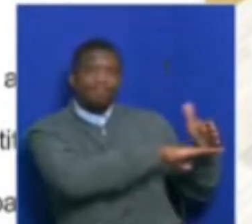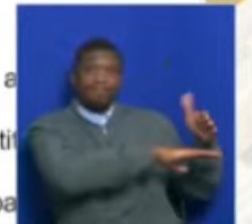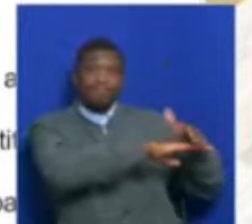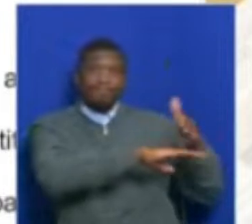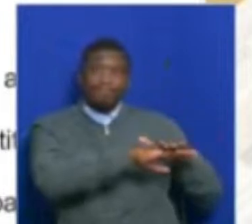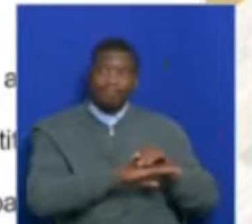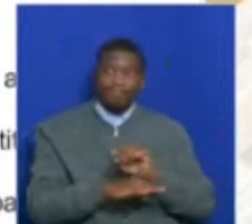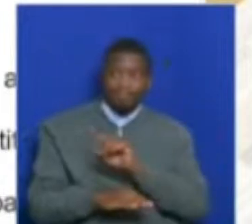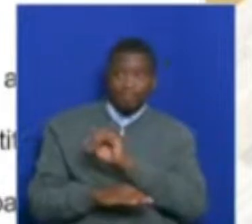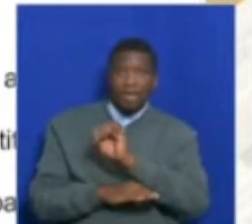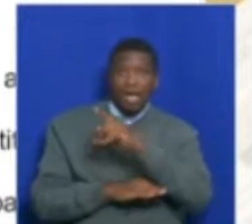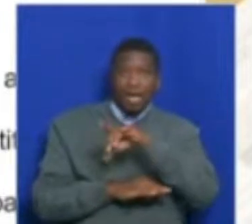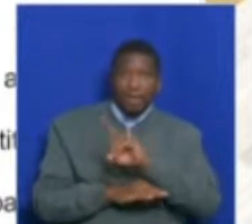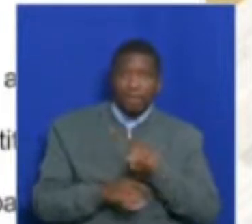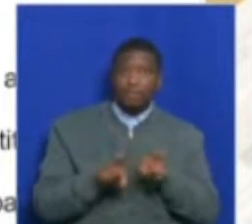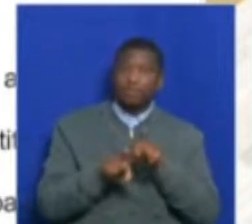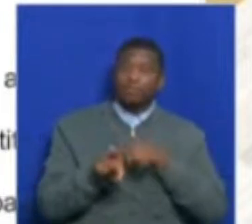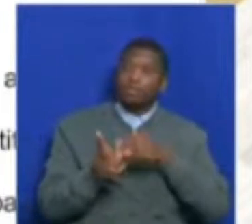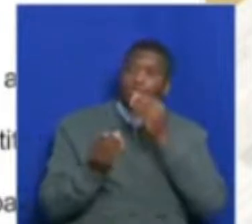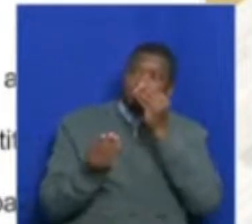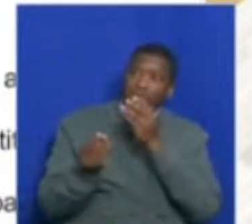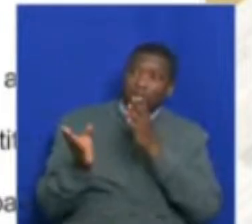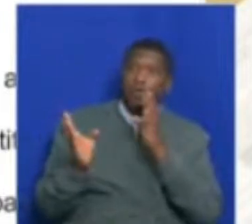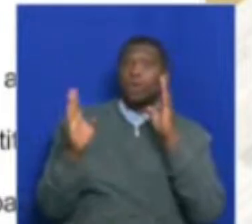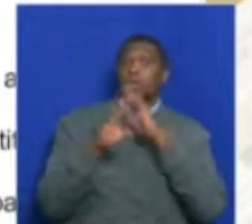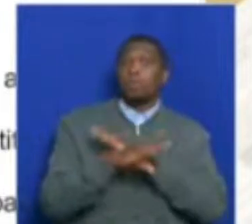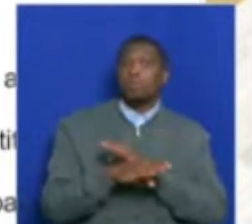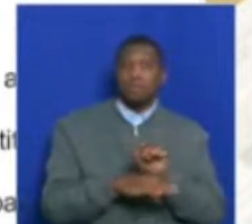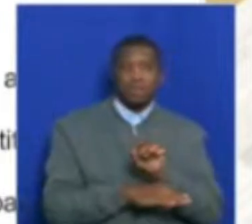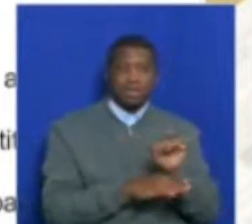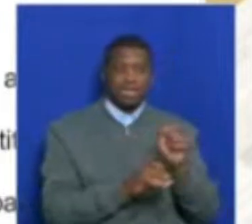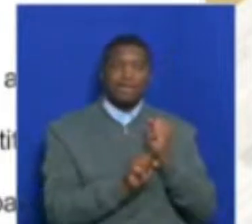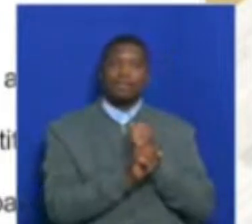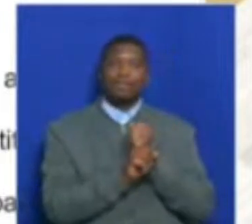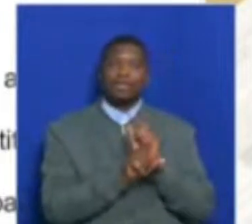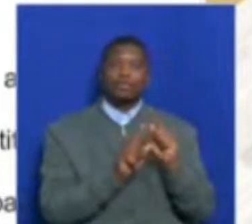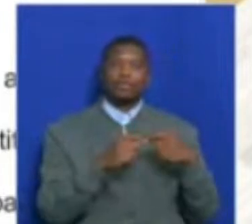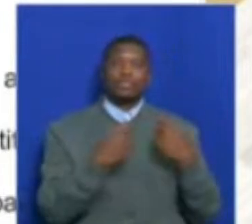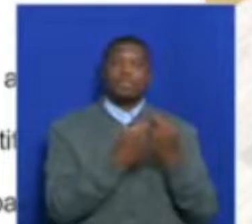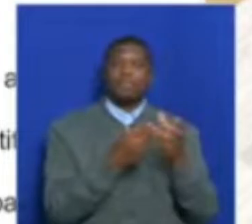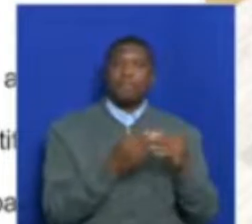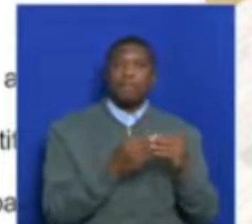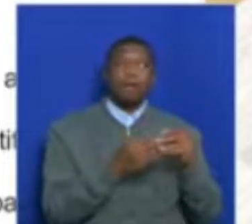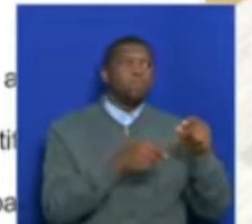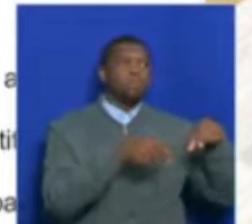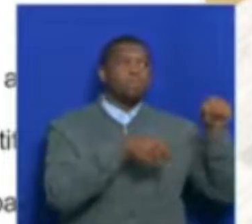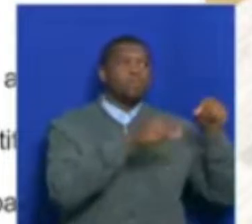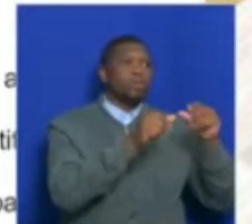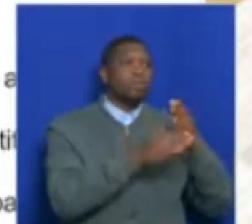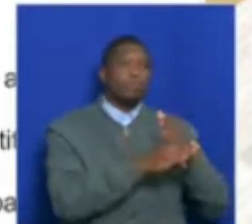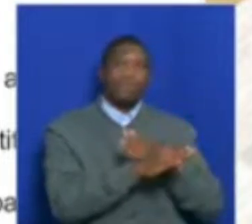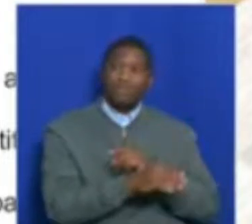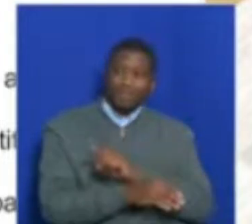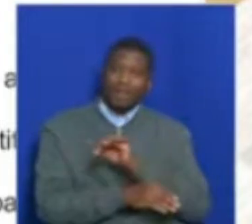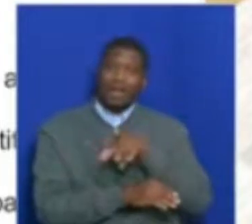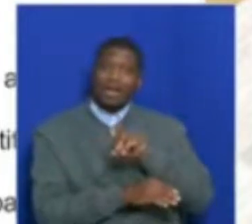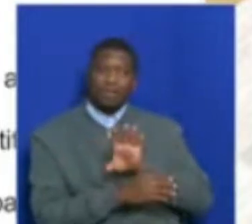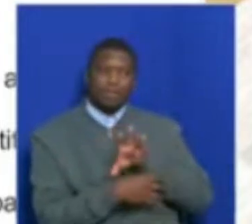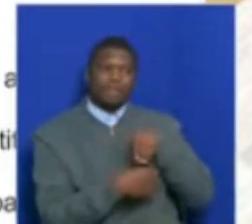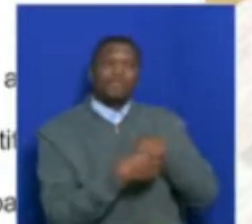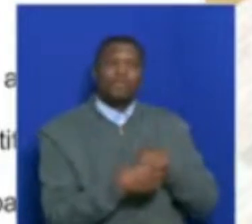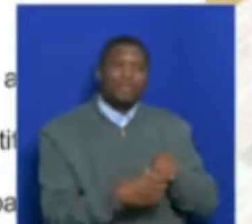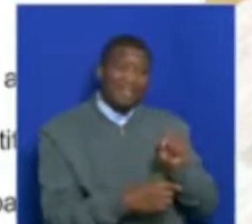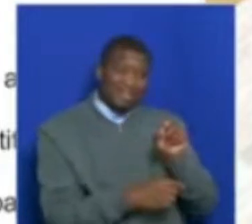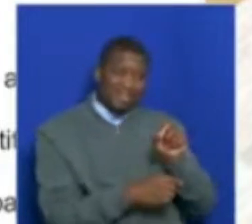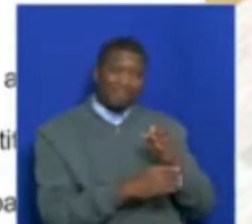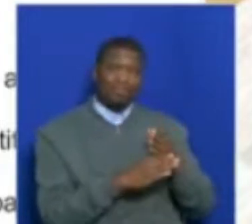the task members leave the scene of crime before IPID is able to arrive. This interferes with the ability of IPID to